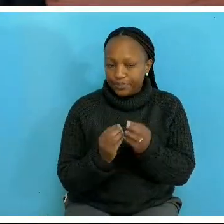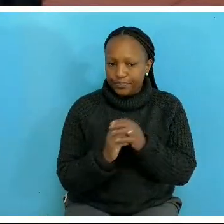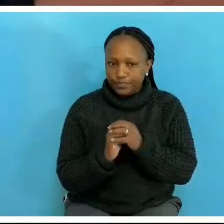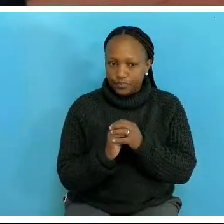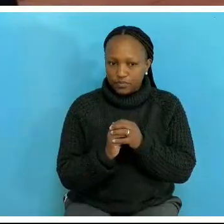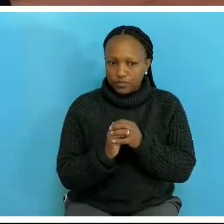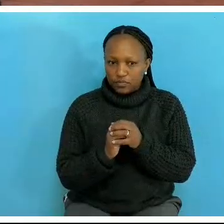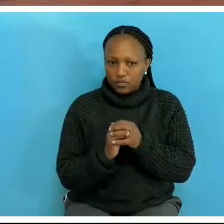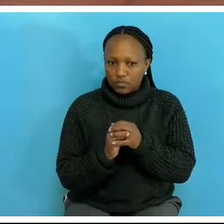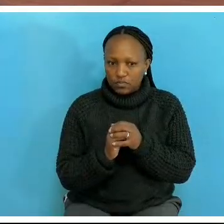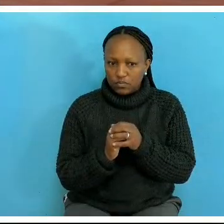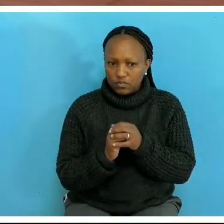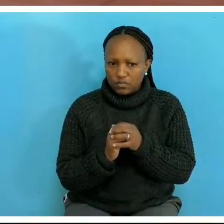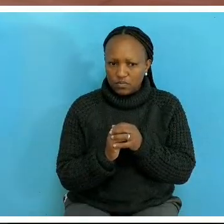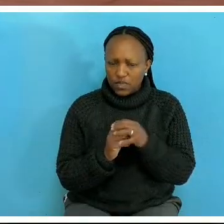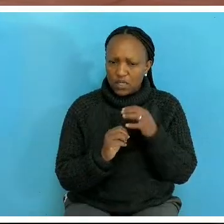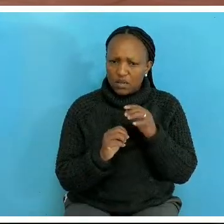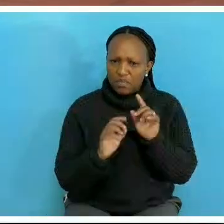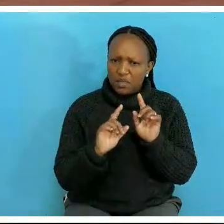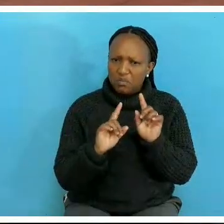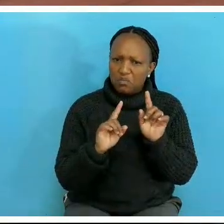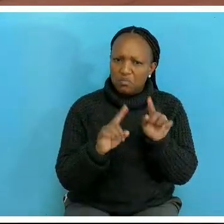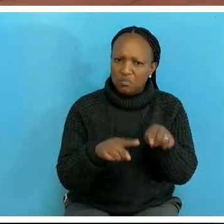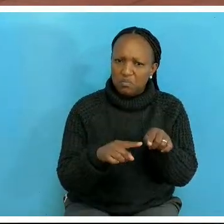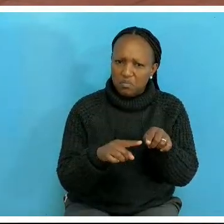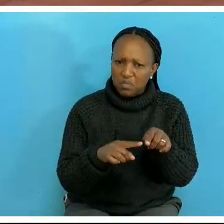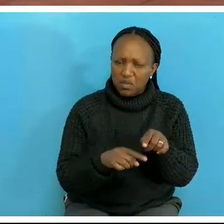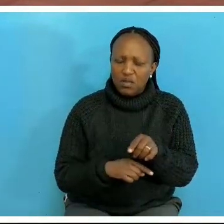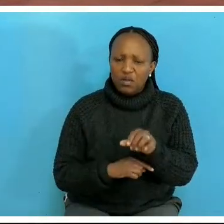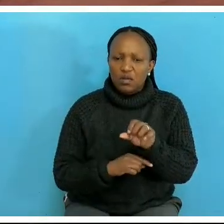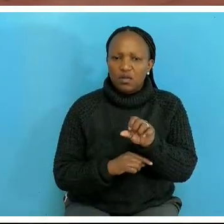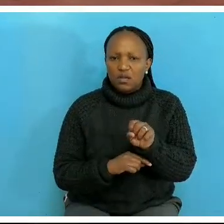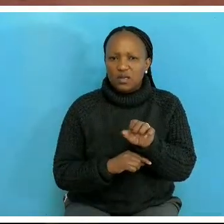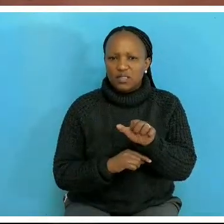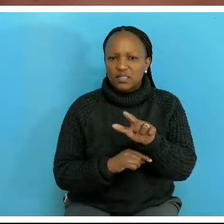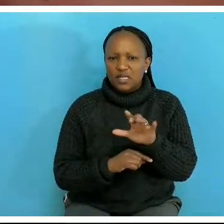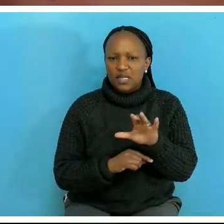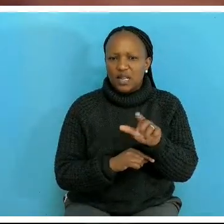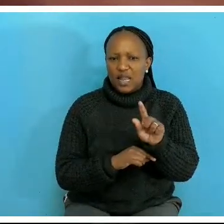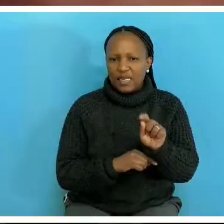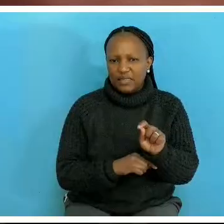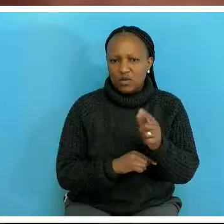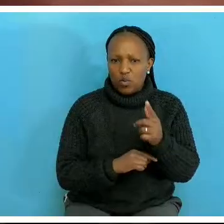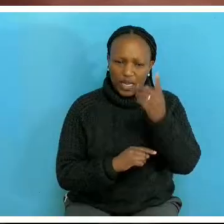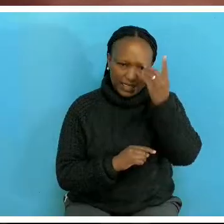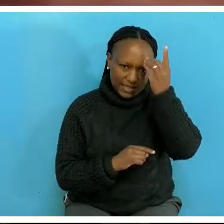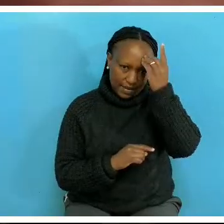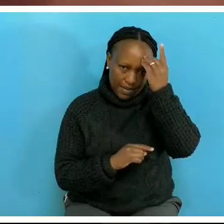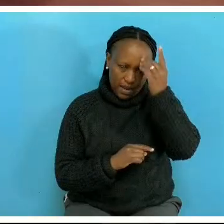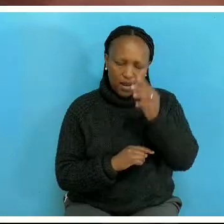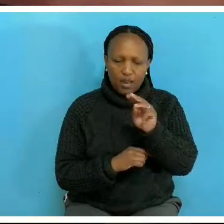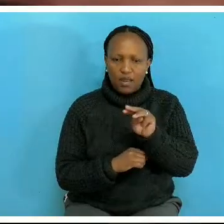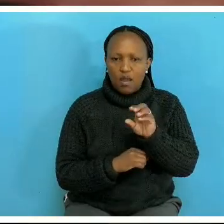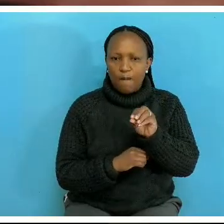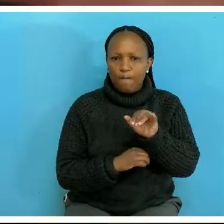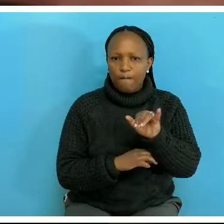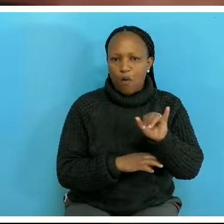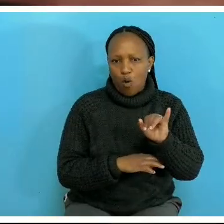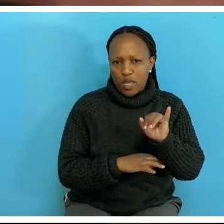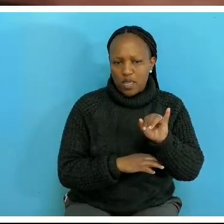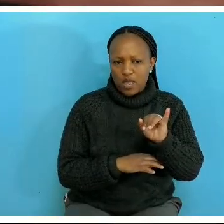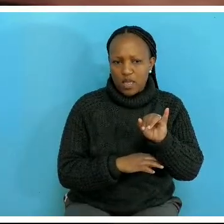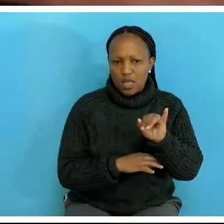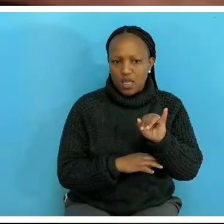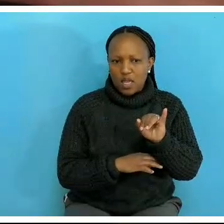Salet is in Durban and Moy Street corner. They're only suppliers of the